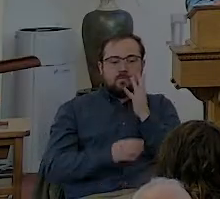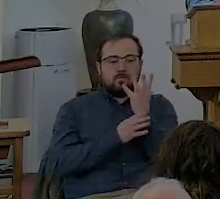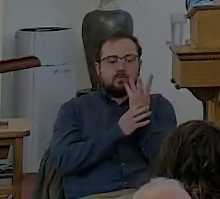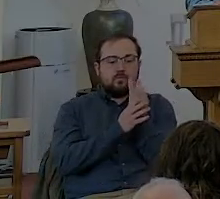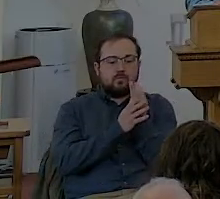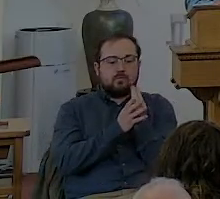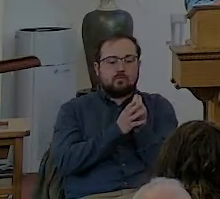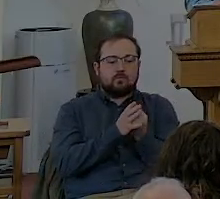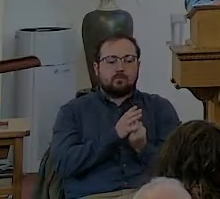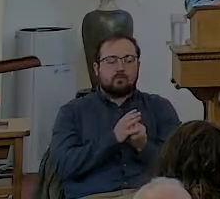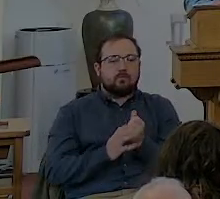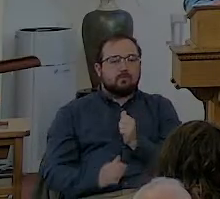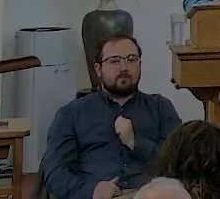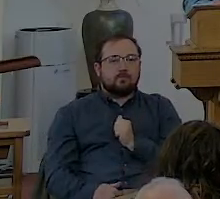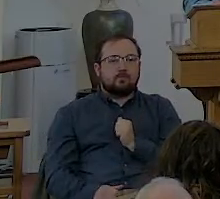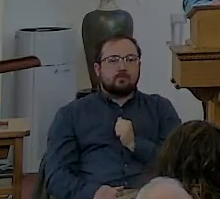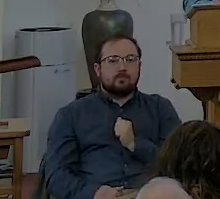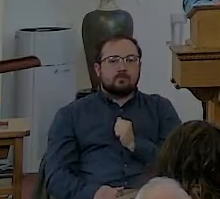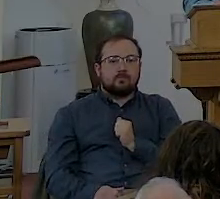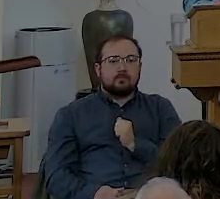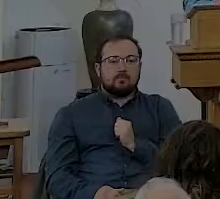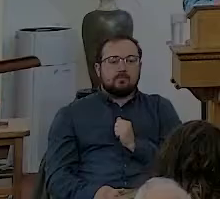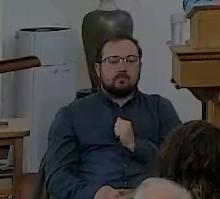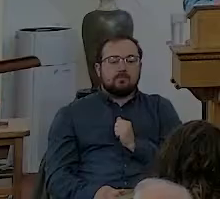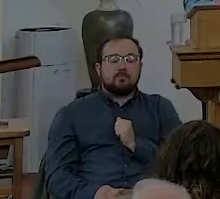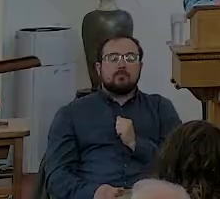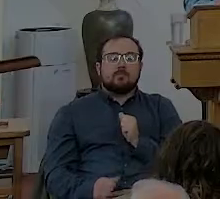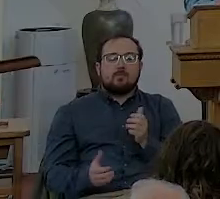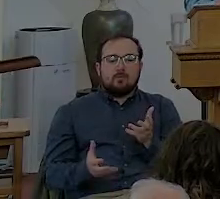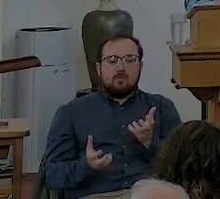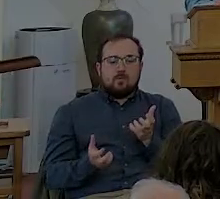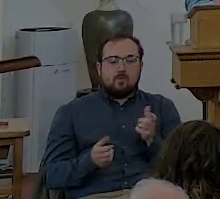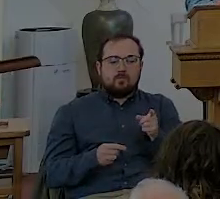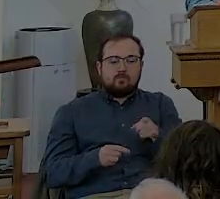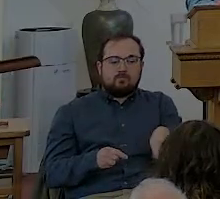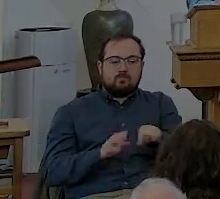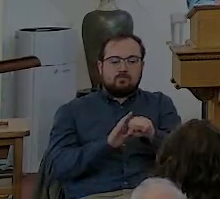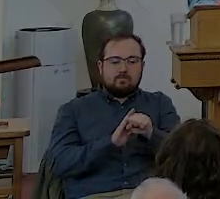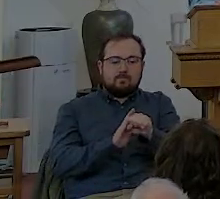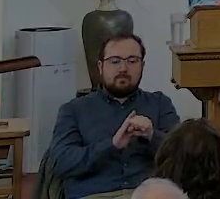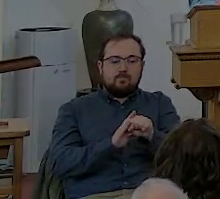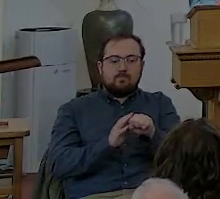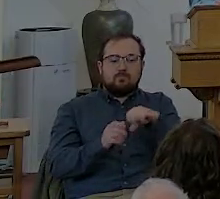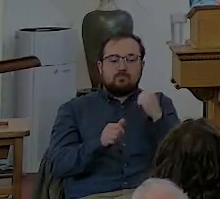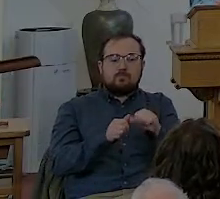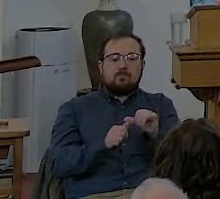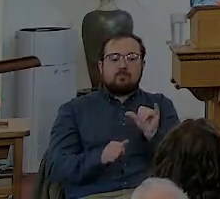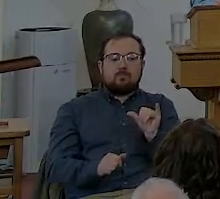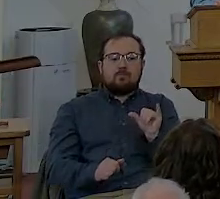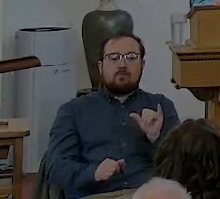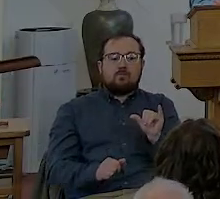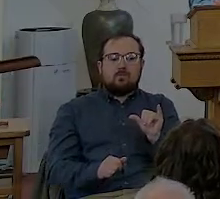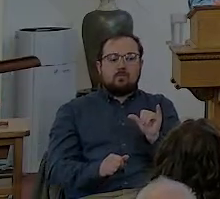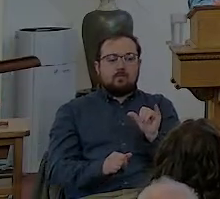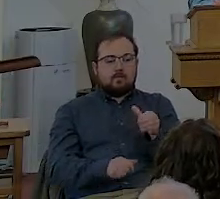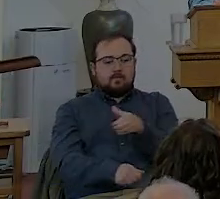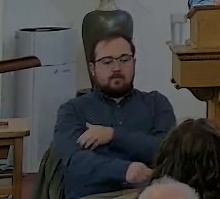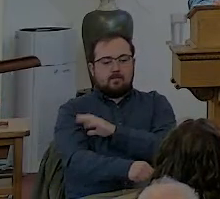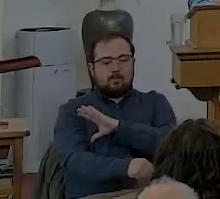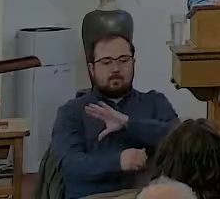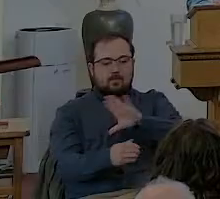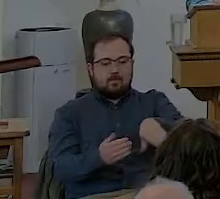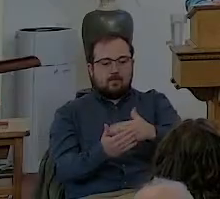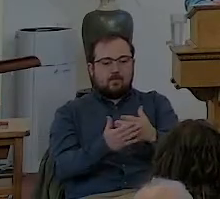away. Let these chalices remind us of the sacred power of our solar system and